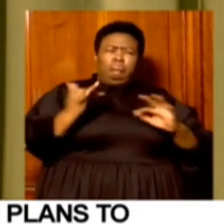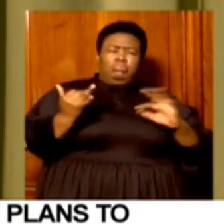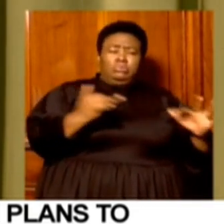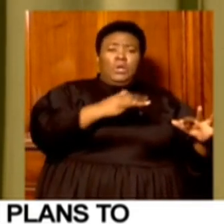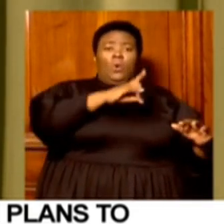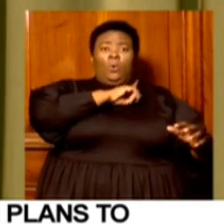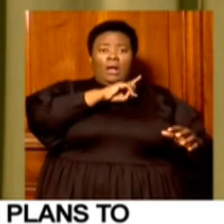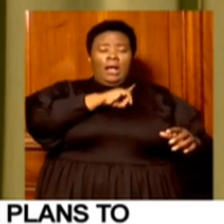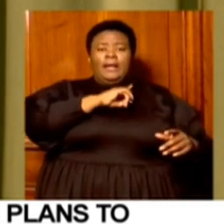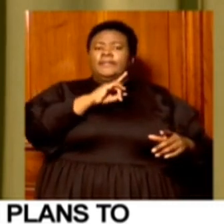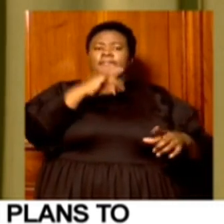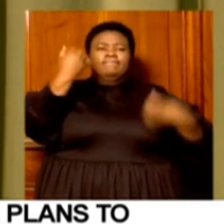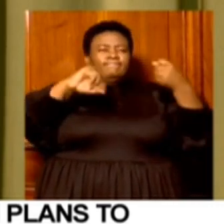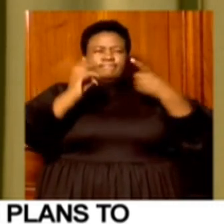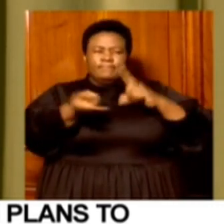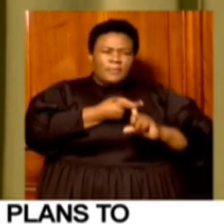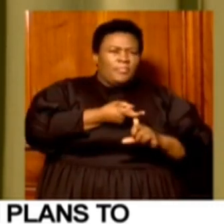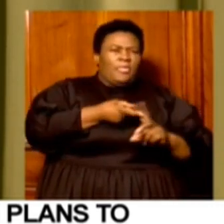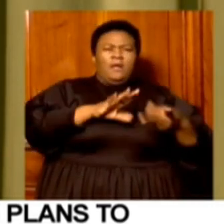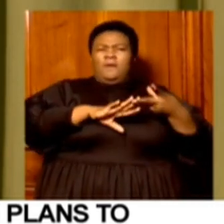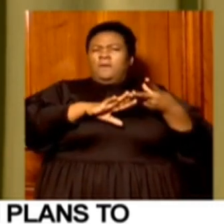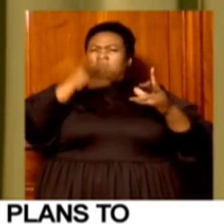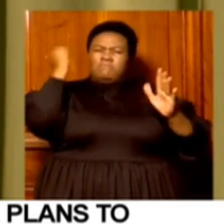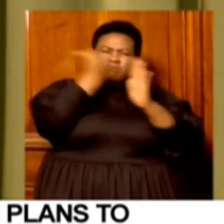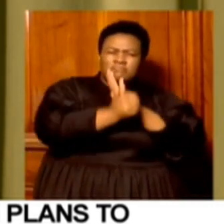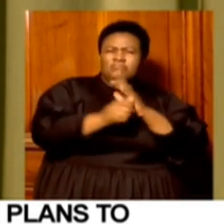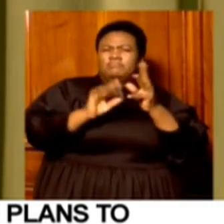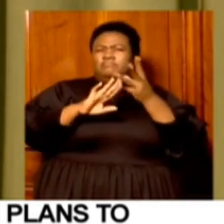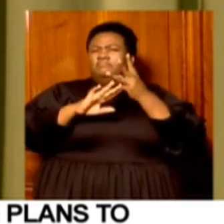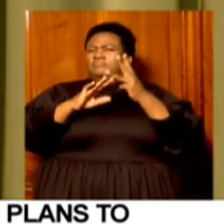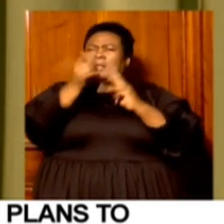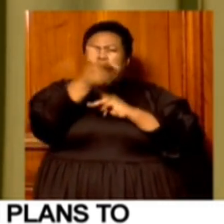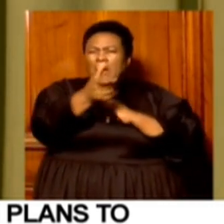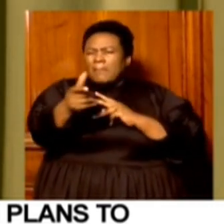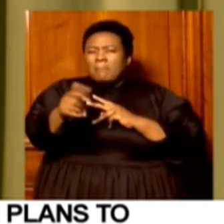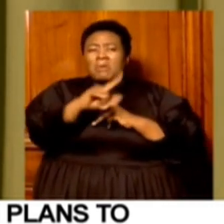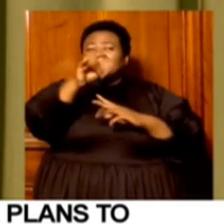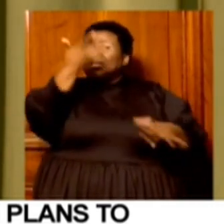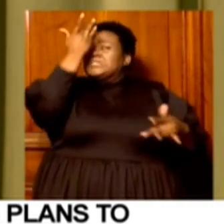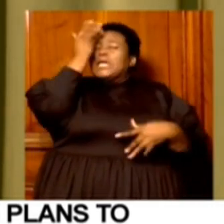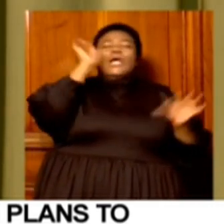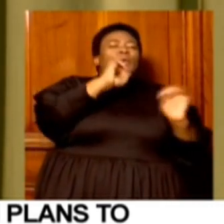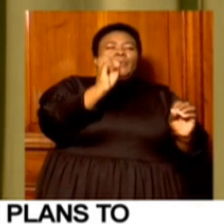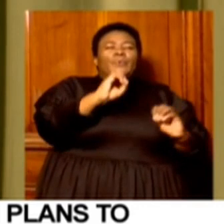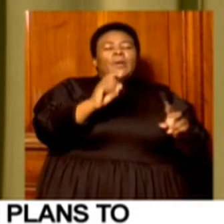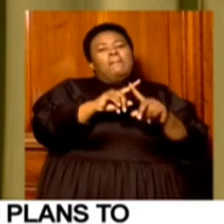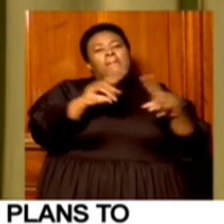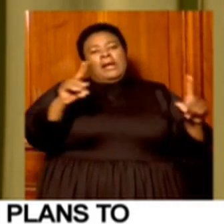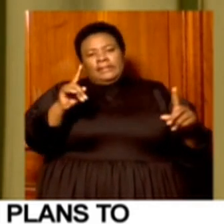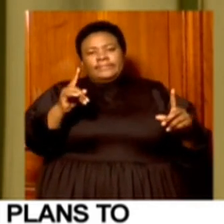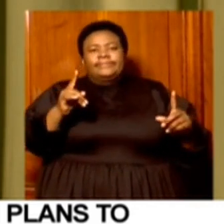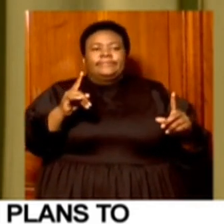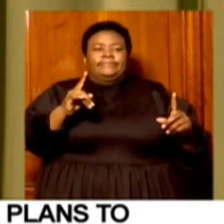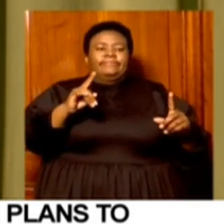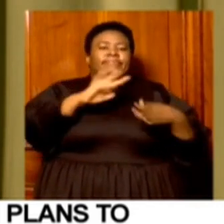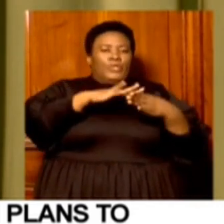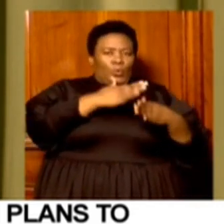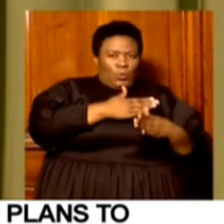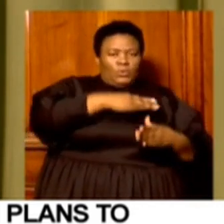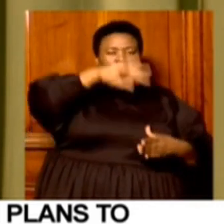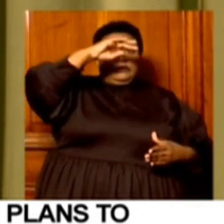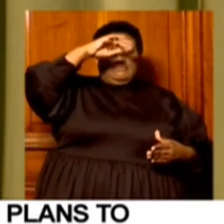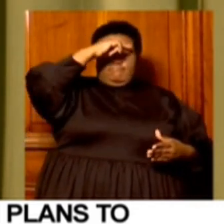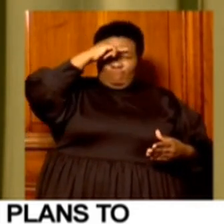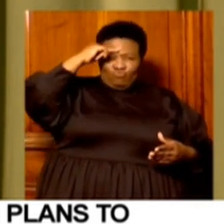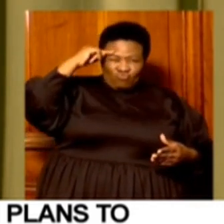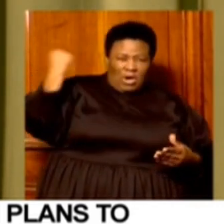who basically were not suffering from any illnesses, but people who were injured